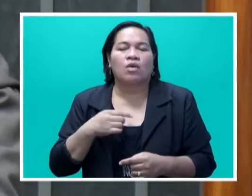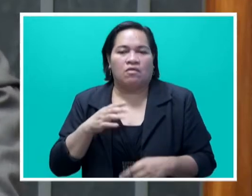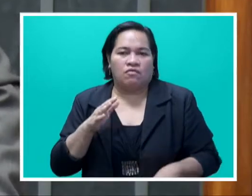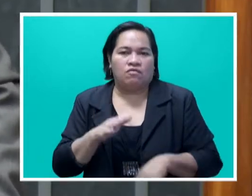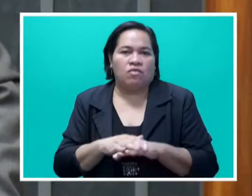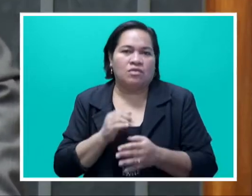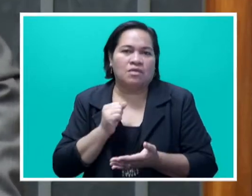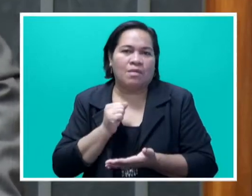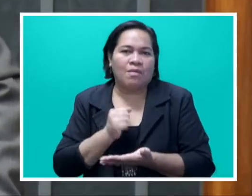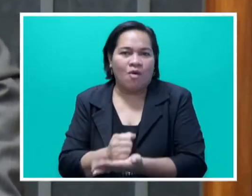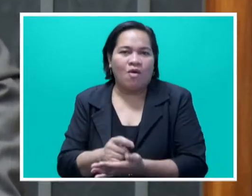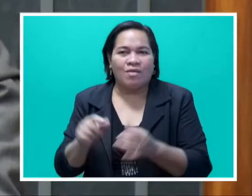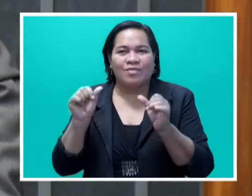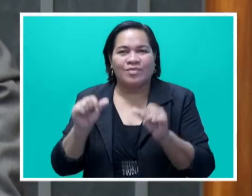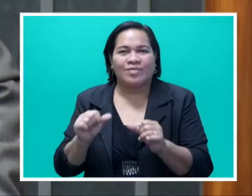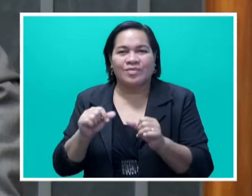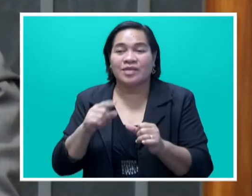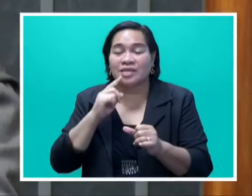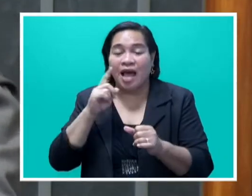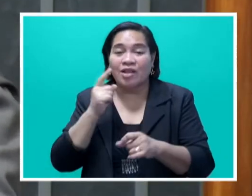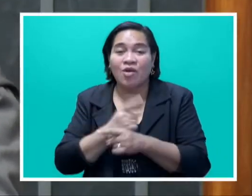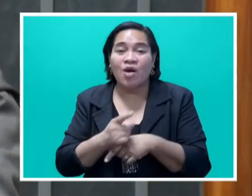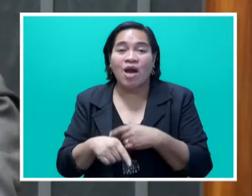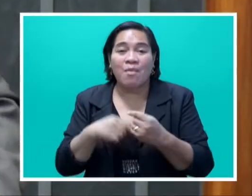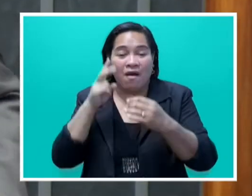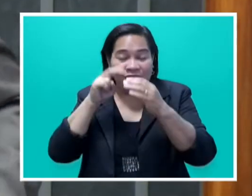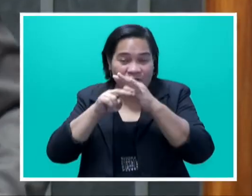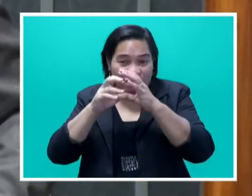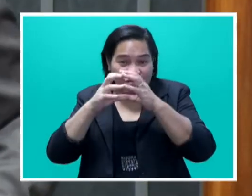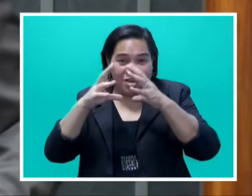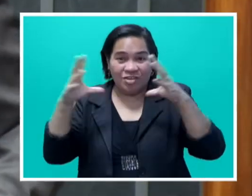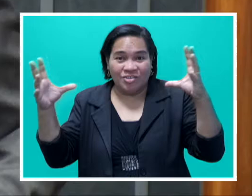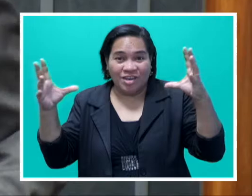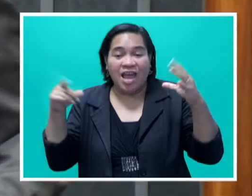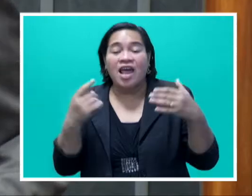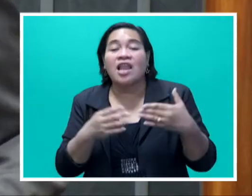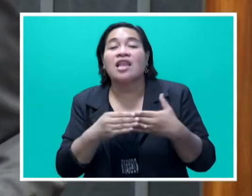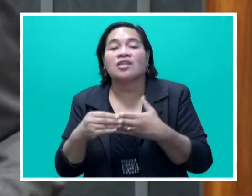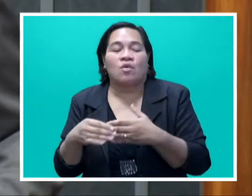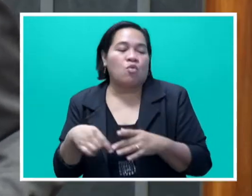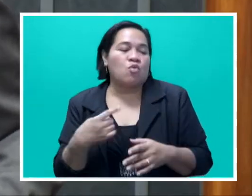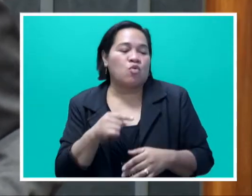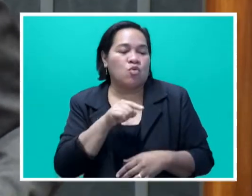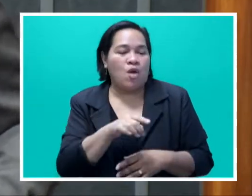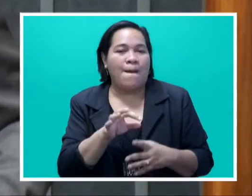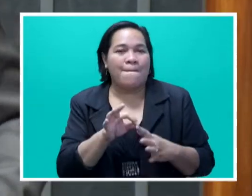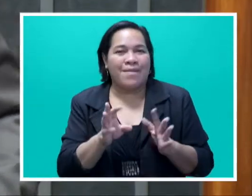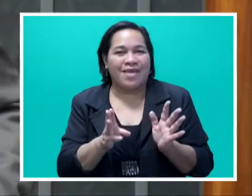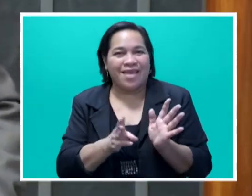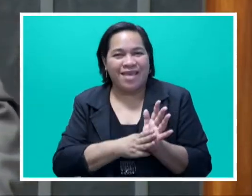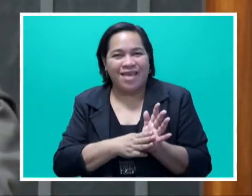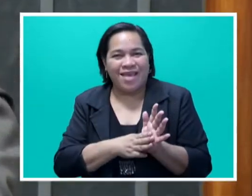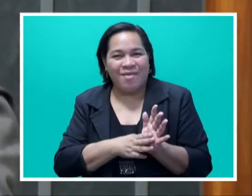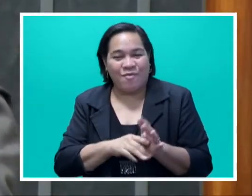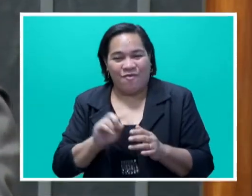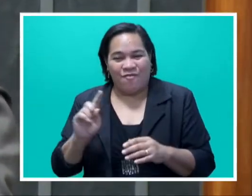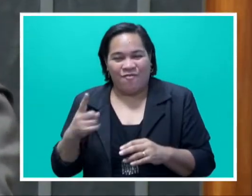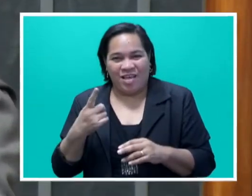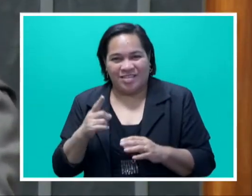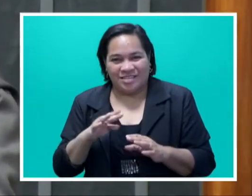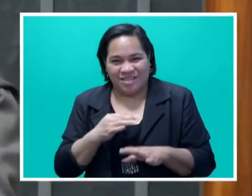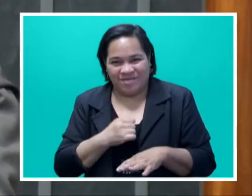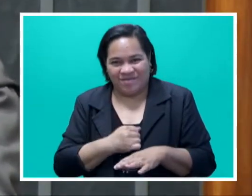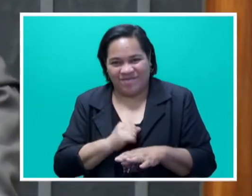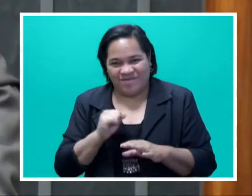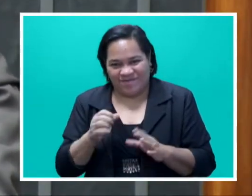President on the vision and leadership under the Honorable Prime Minister and the Fiji Affairs Government in steering our way